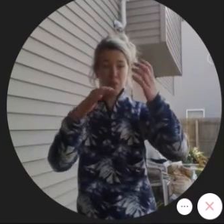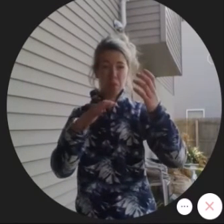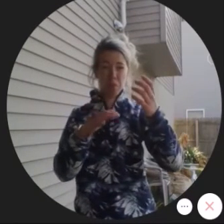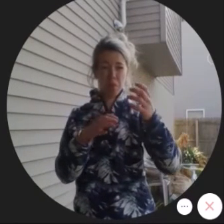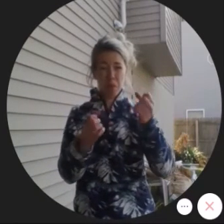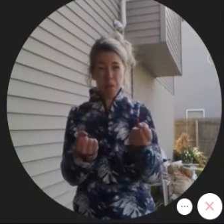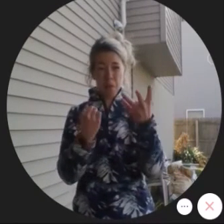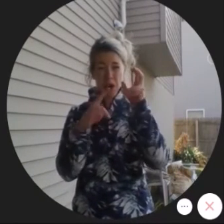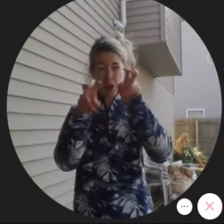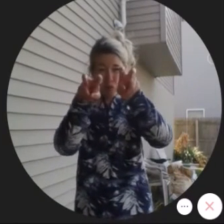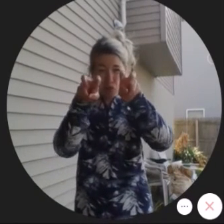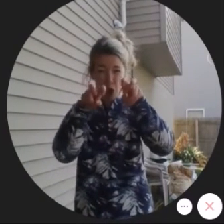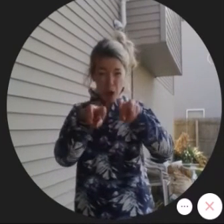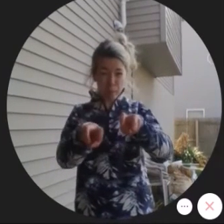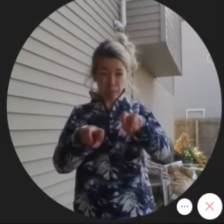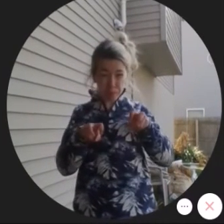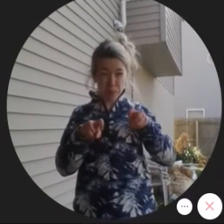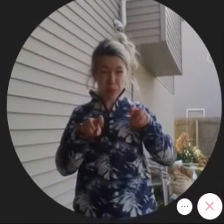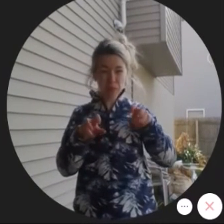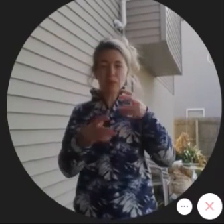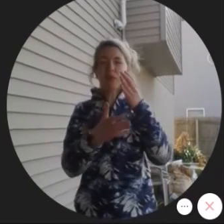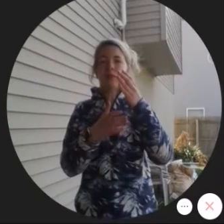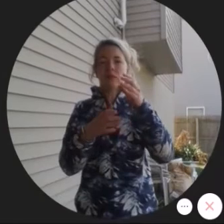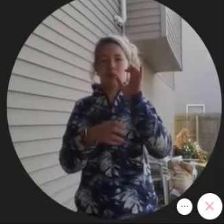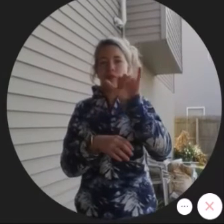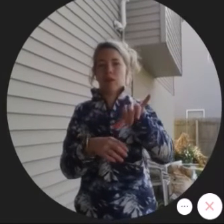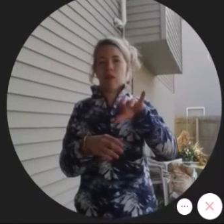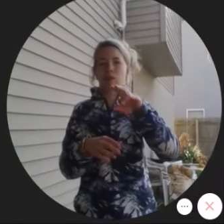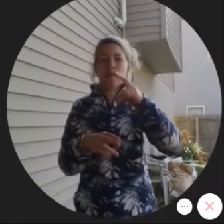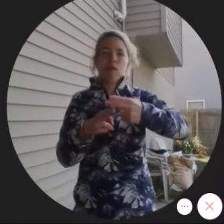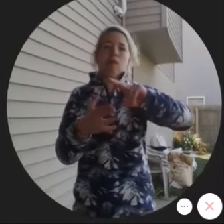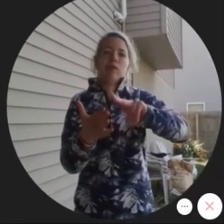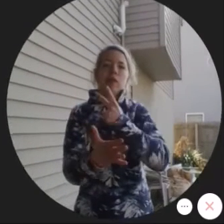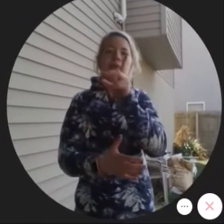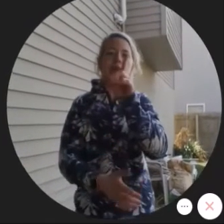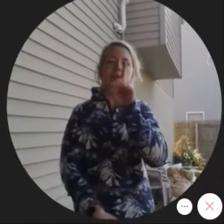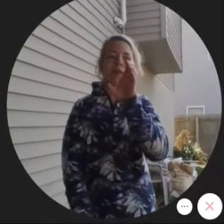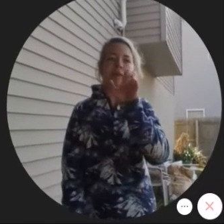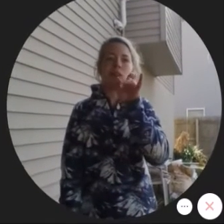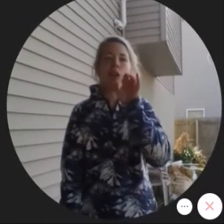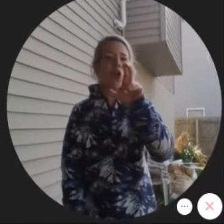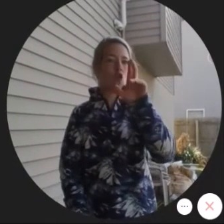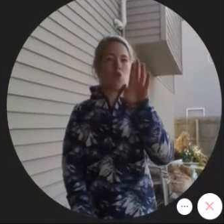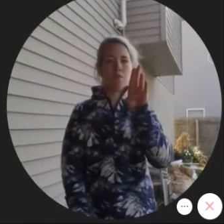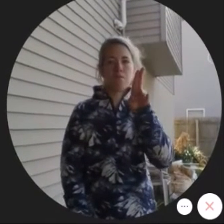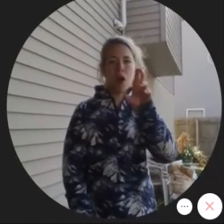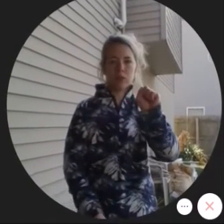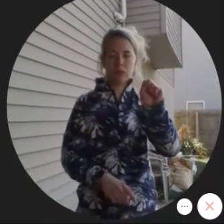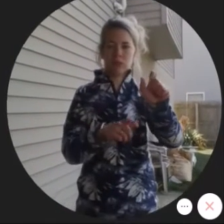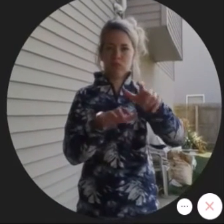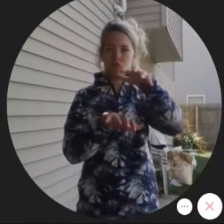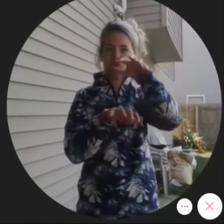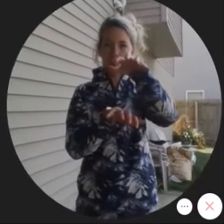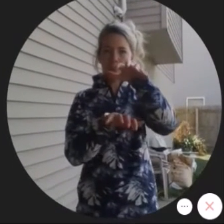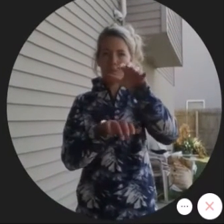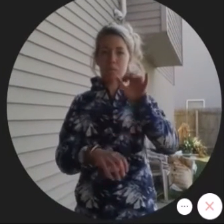have the double-decker bus. It's a very tall bus, but they have 2 different levels of seats.